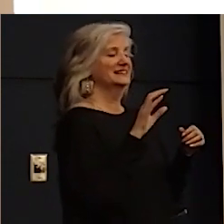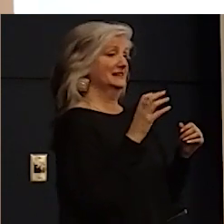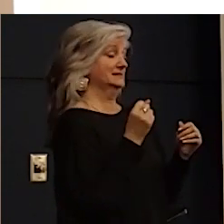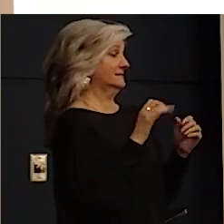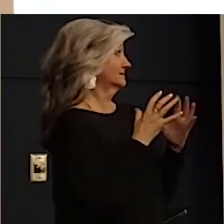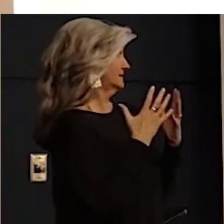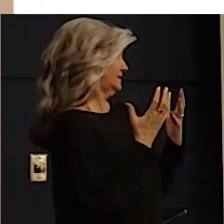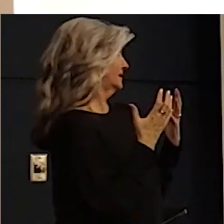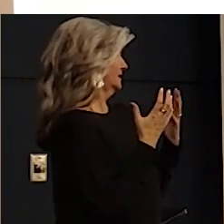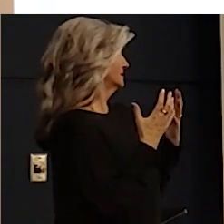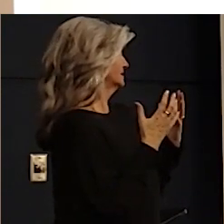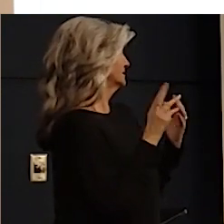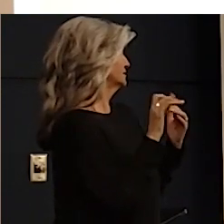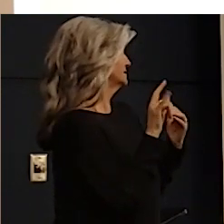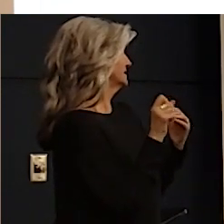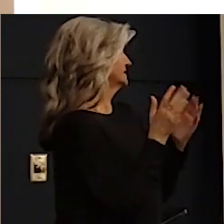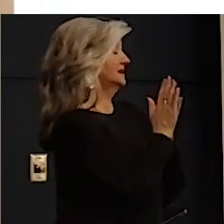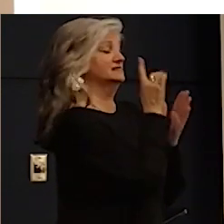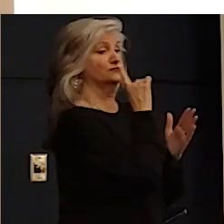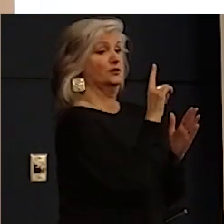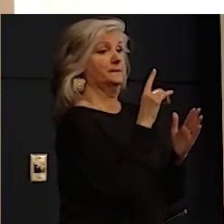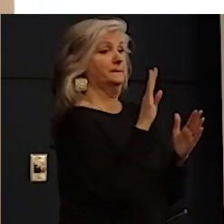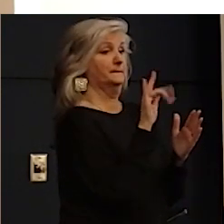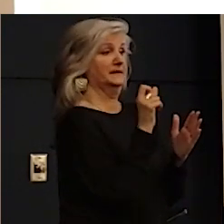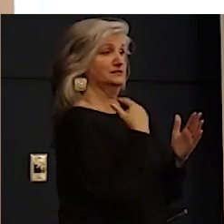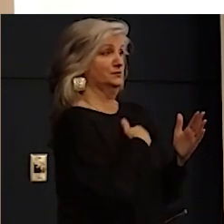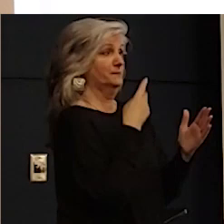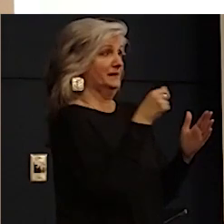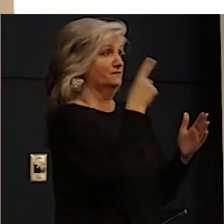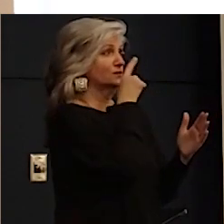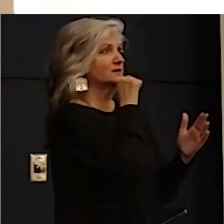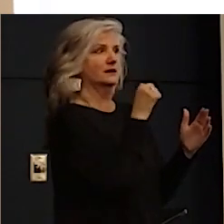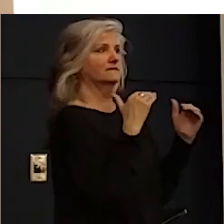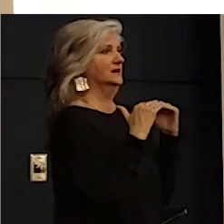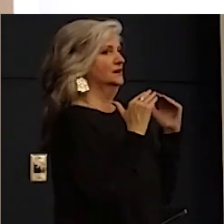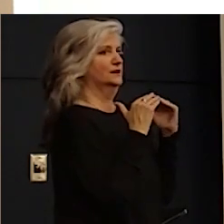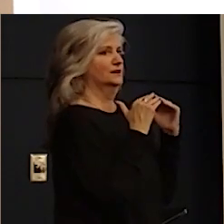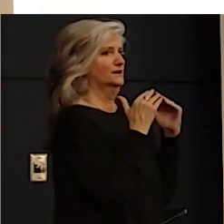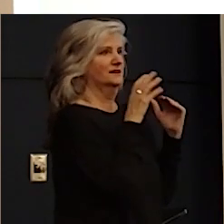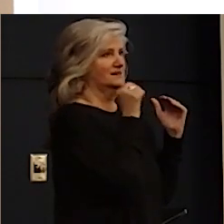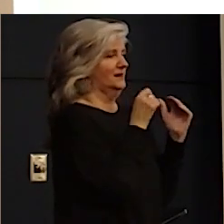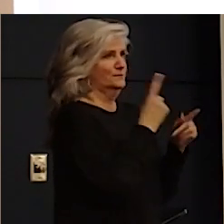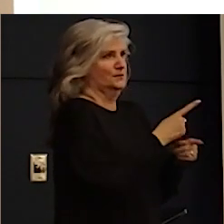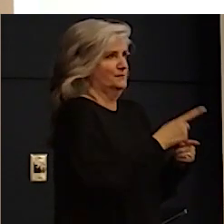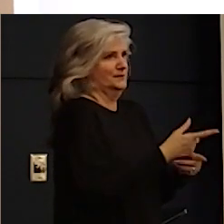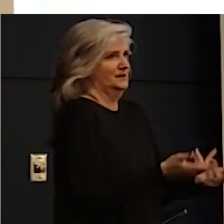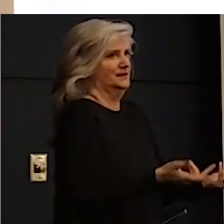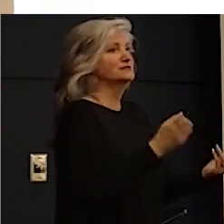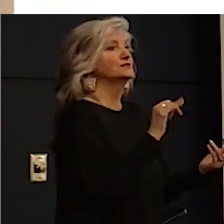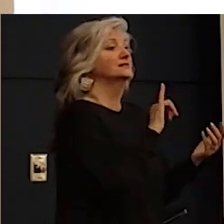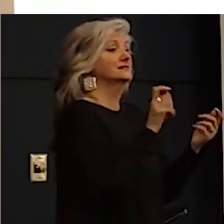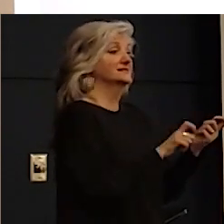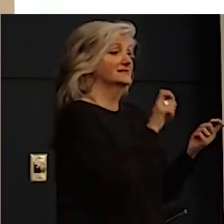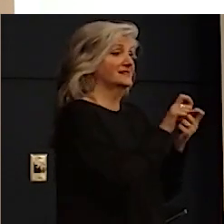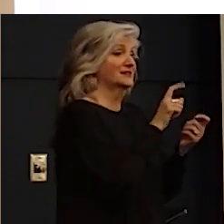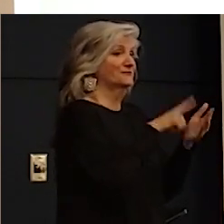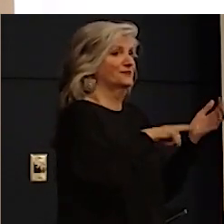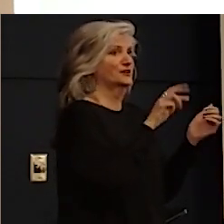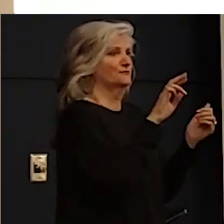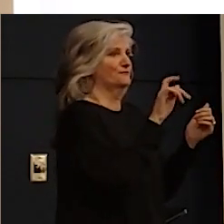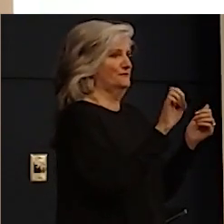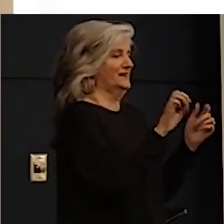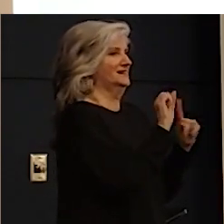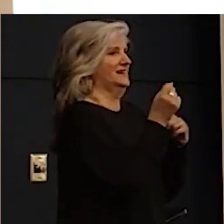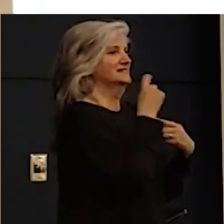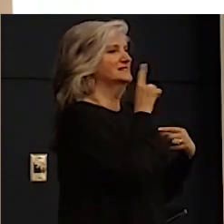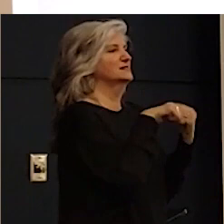utilities are asking for, and there's a lot of costs in our bills that we're paying for that are not fair and that are not appropriate. That's exactly what this rate case is about. It's